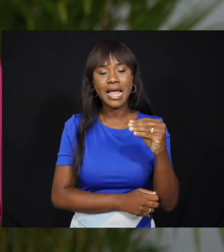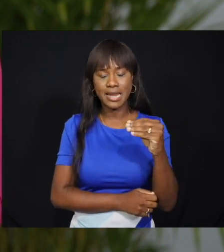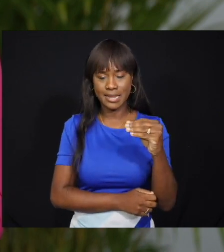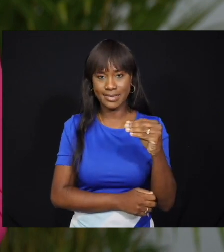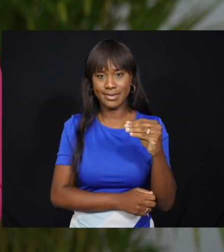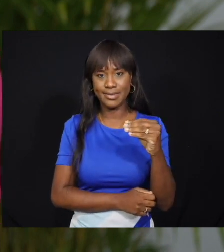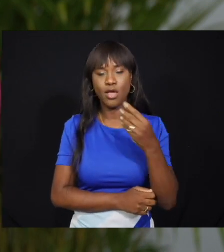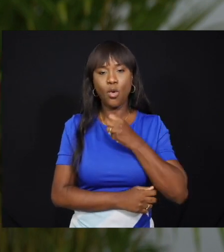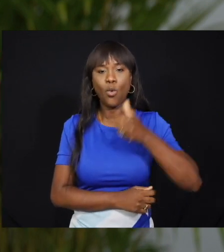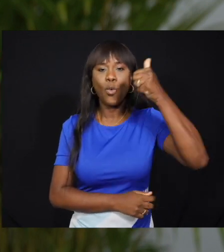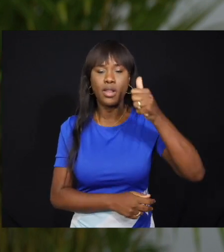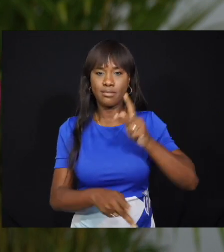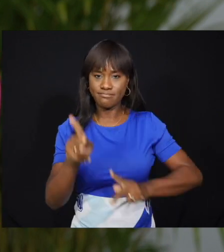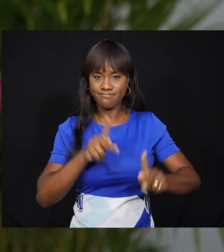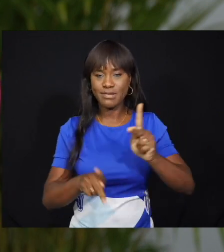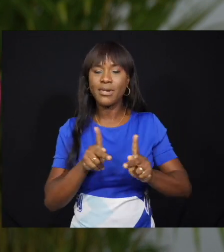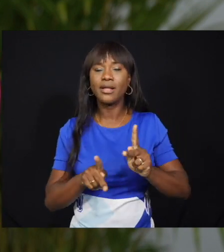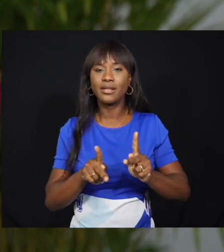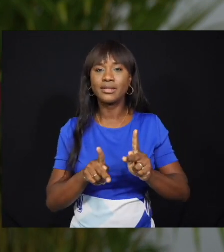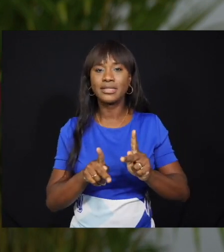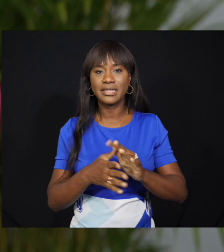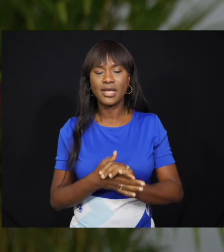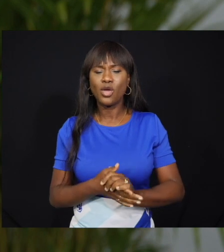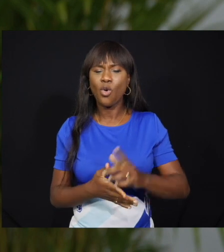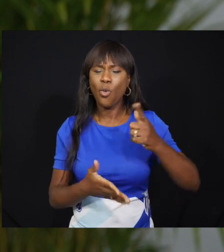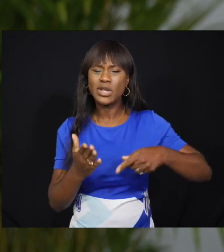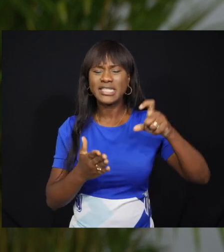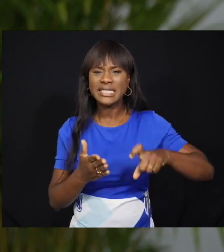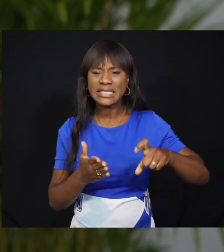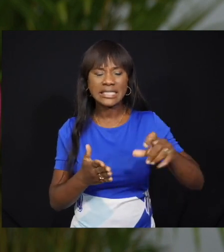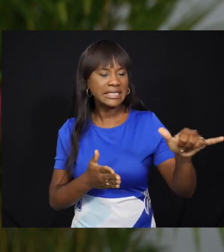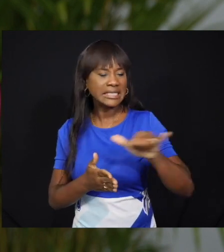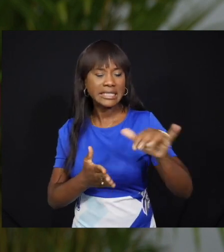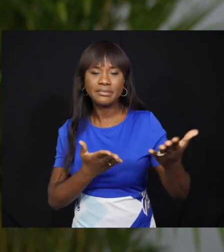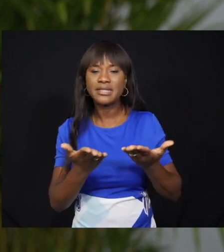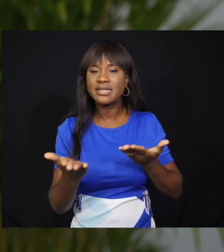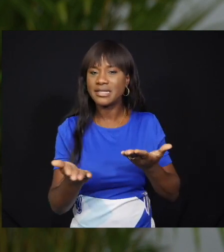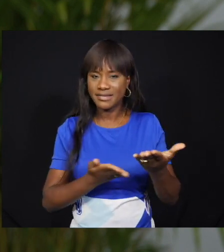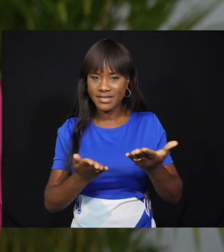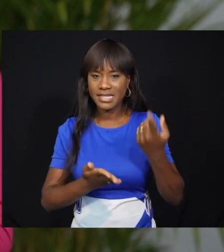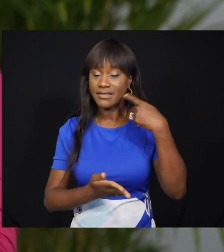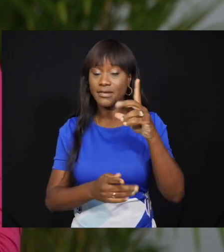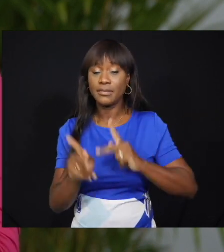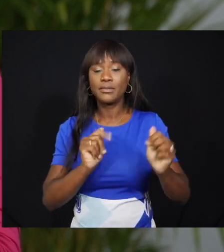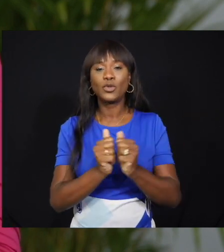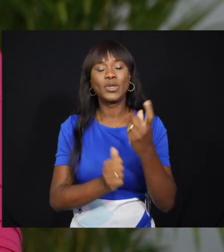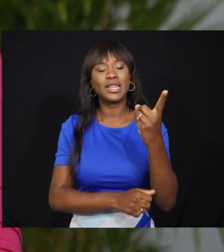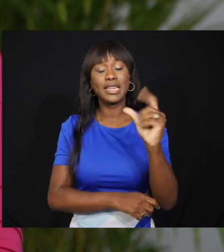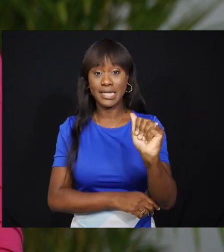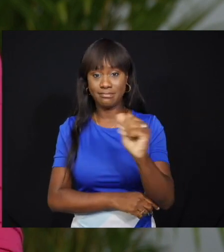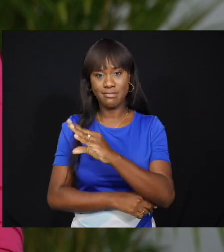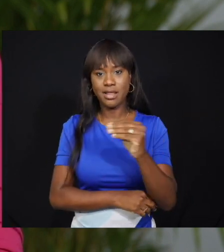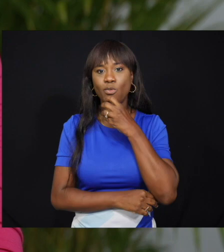are recognizing that the amenities that are needed for persons with disability are very close to the assistive